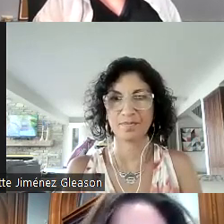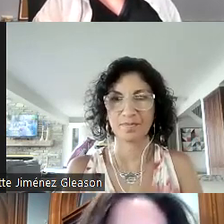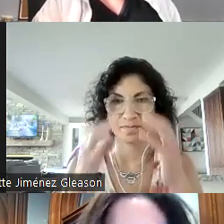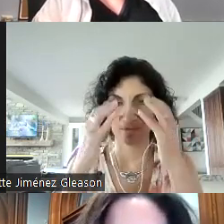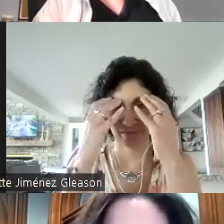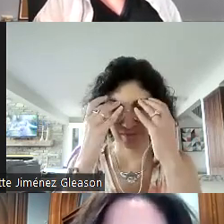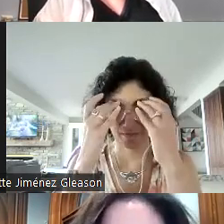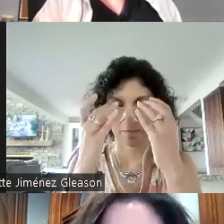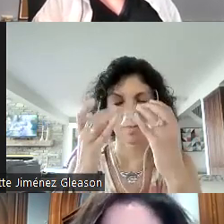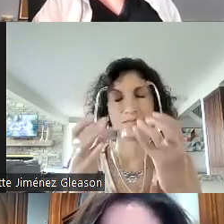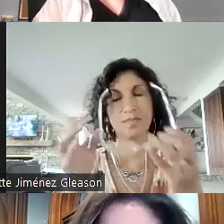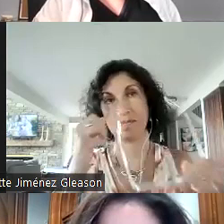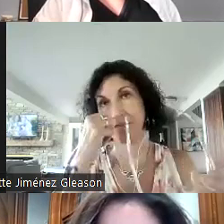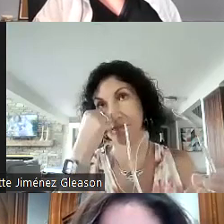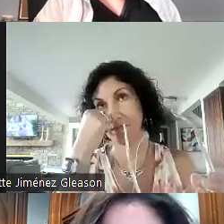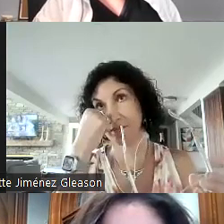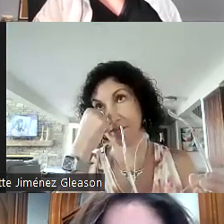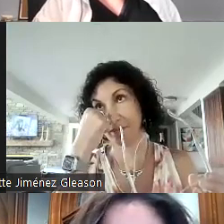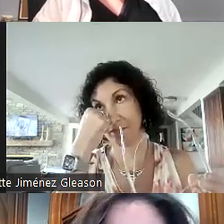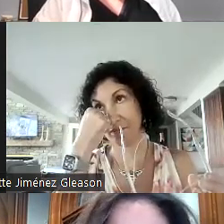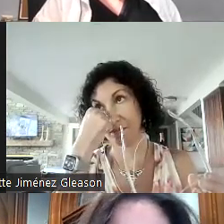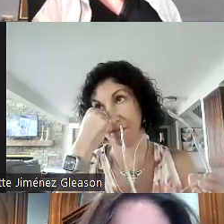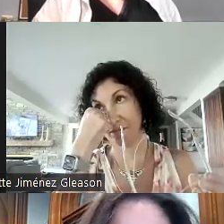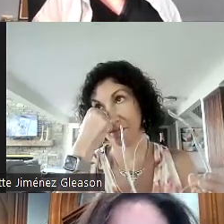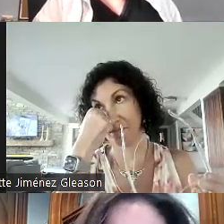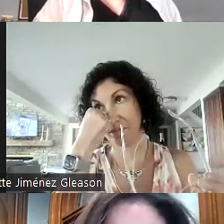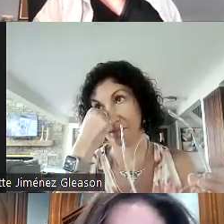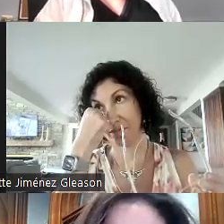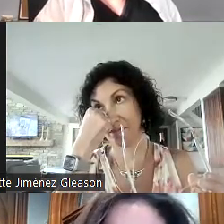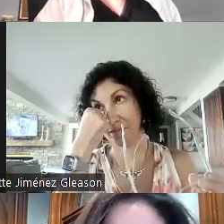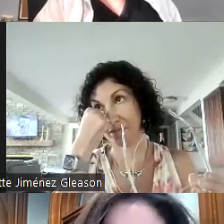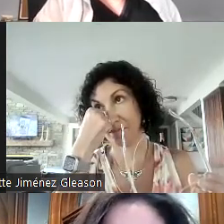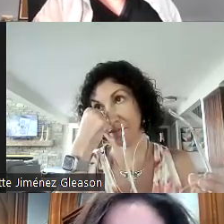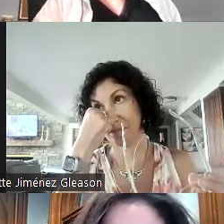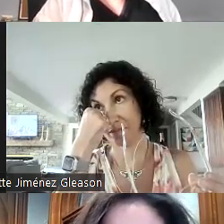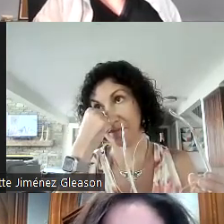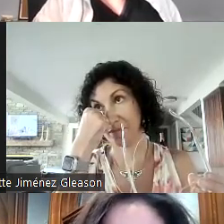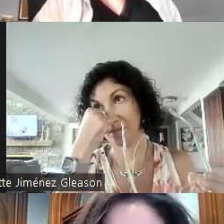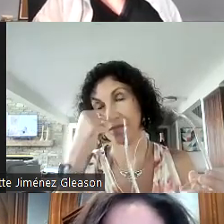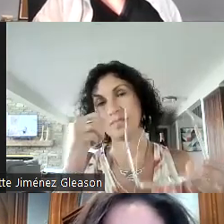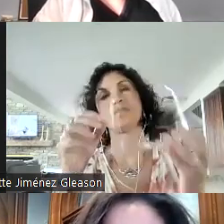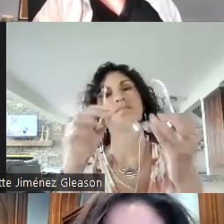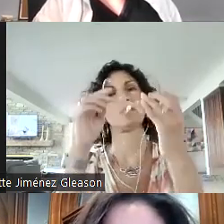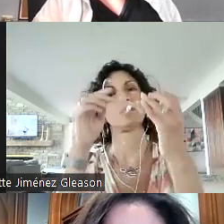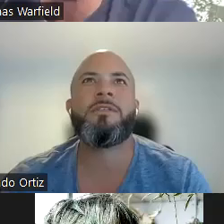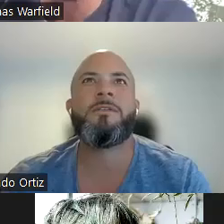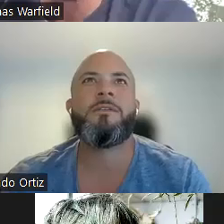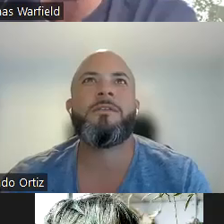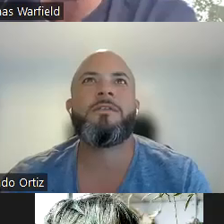of those 53 or 56 applicants, was there like a total amount that, from a request standpoint that